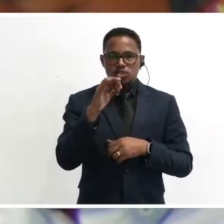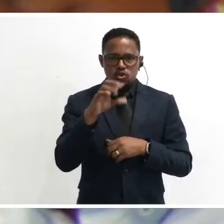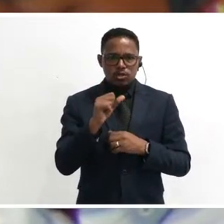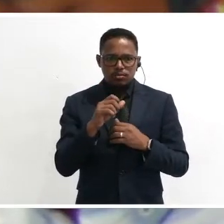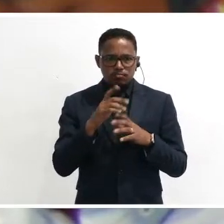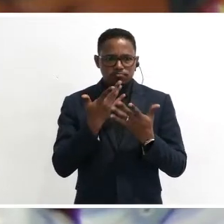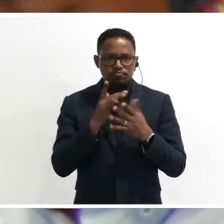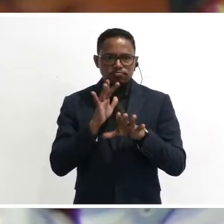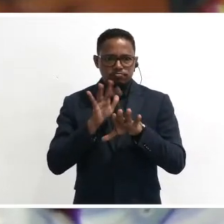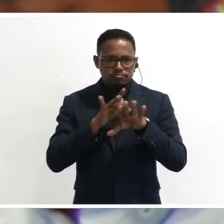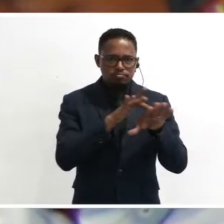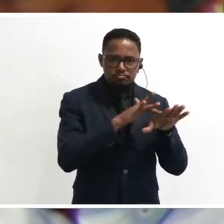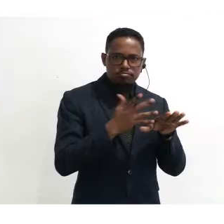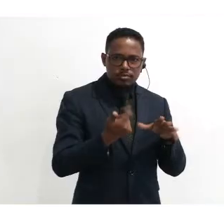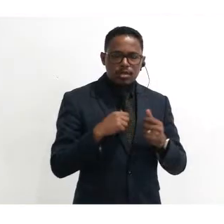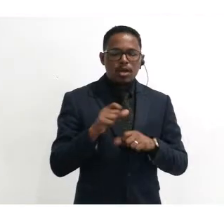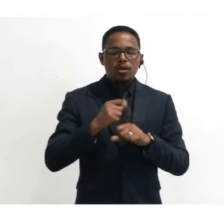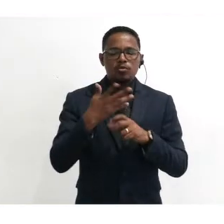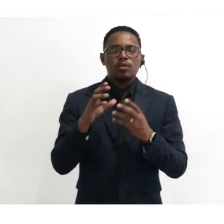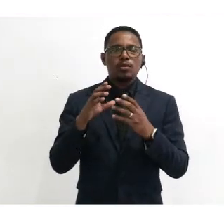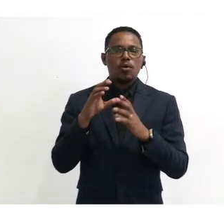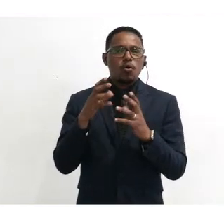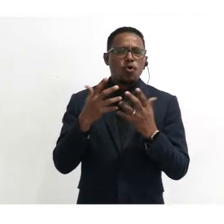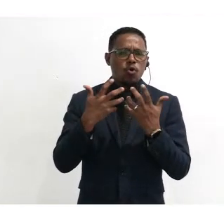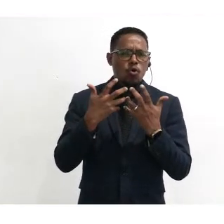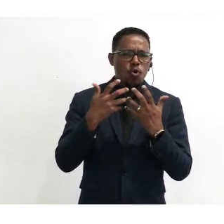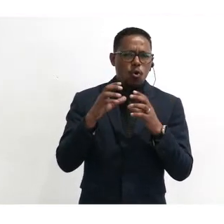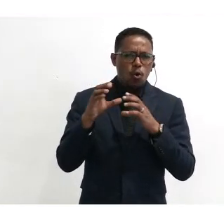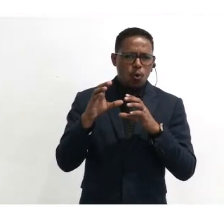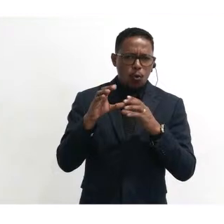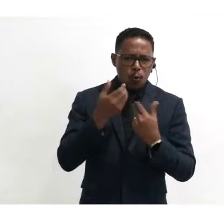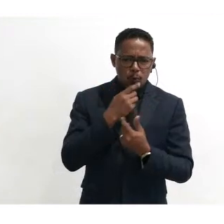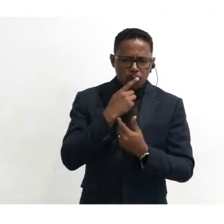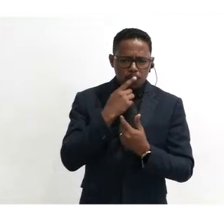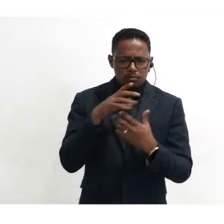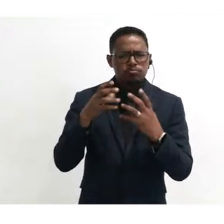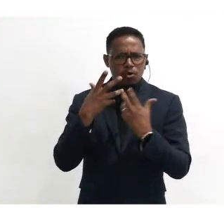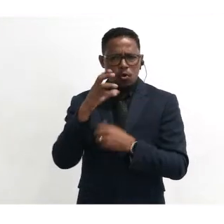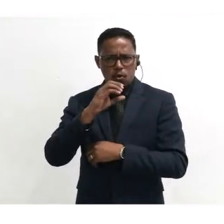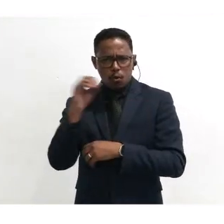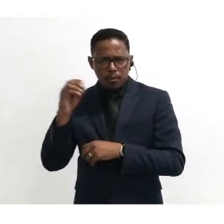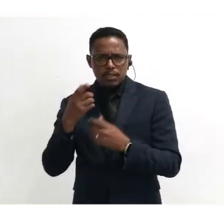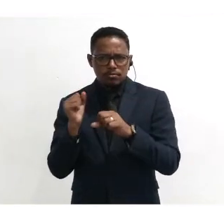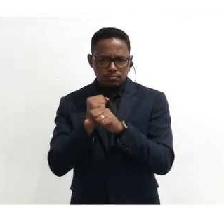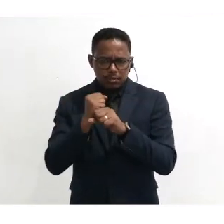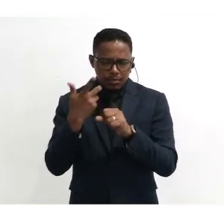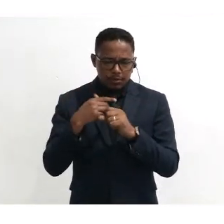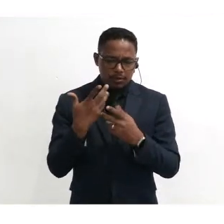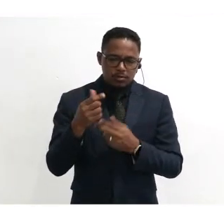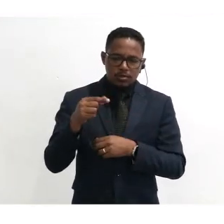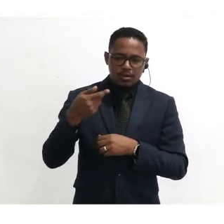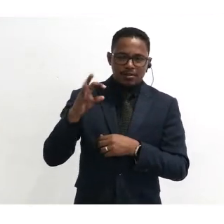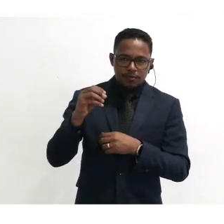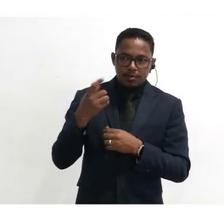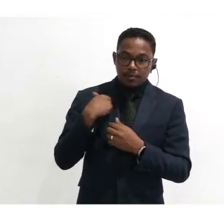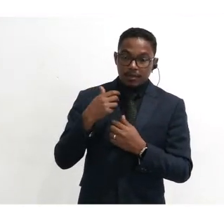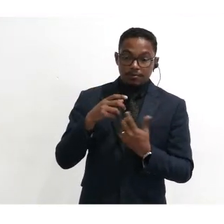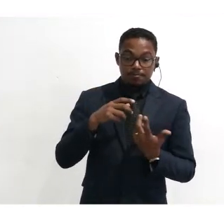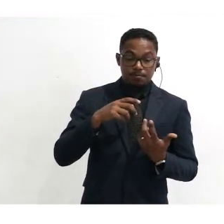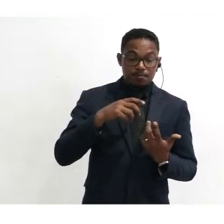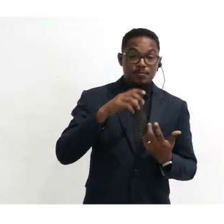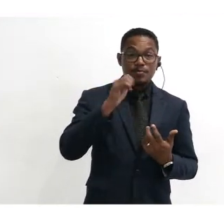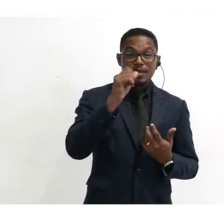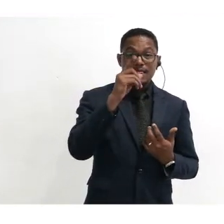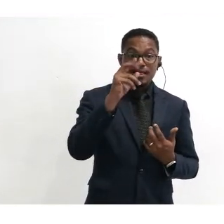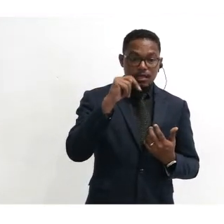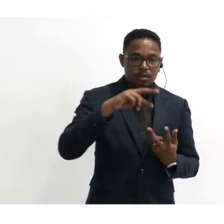graphene as a sensor for looking at DNA recombination. So it's a very sensitive material.